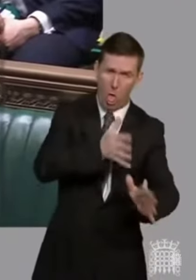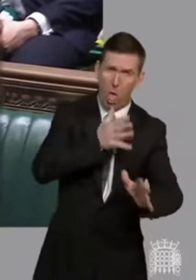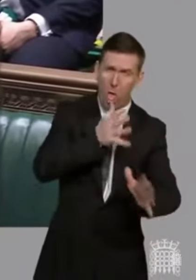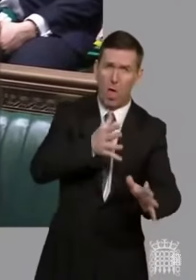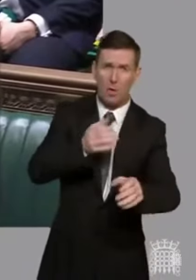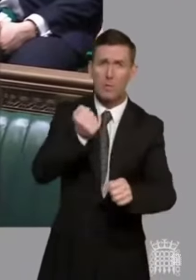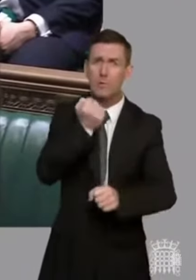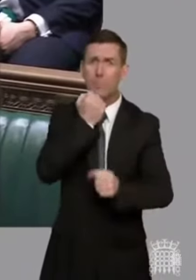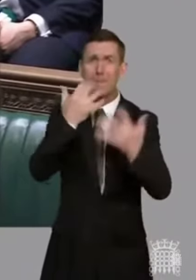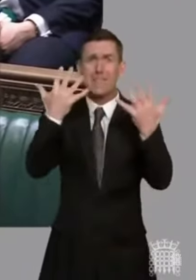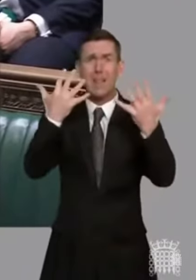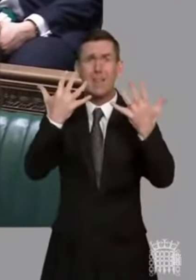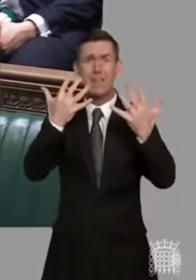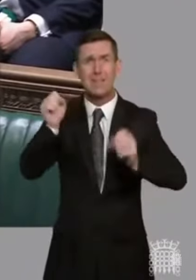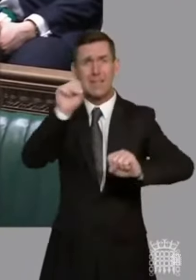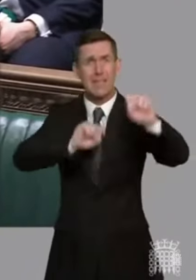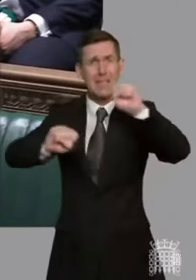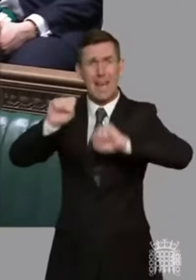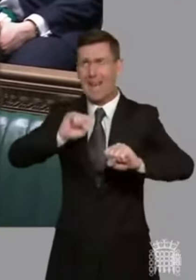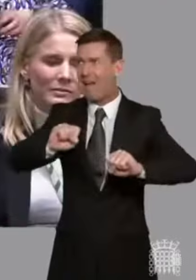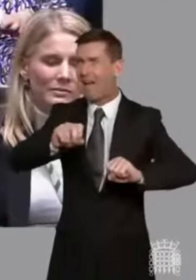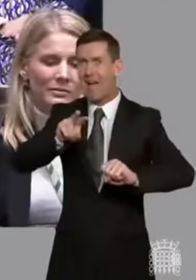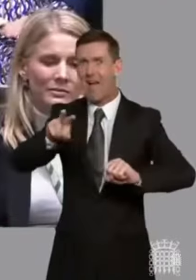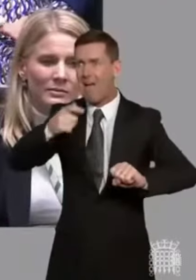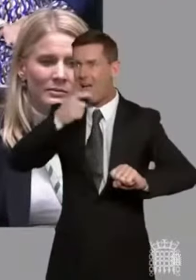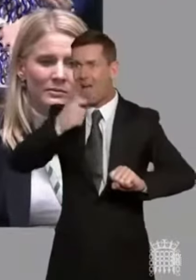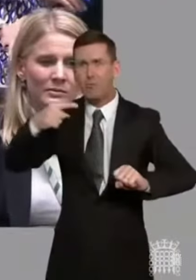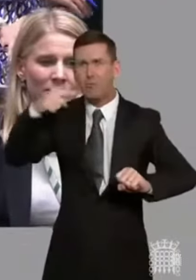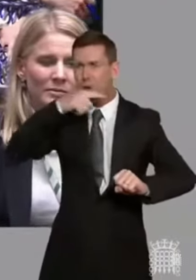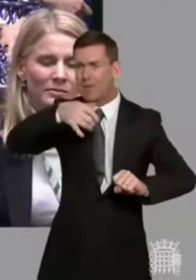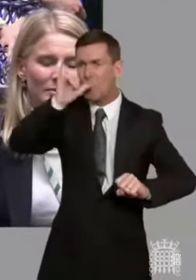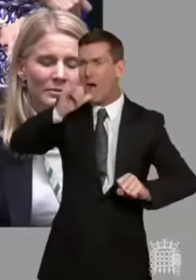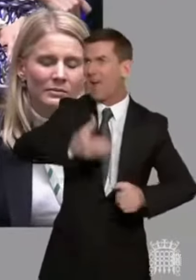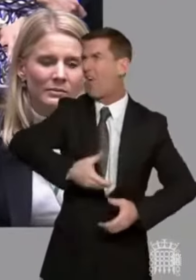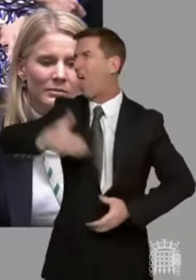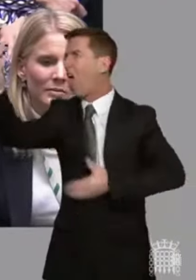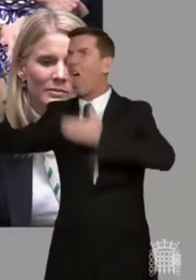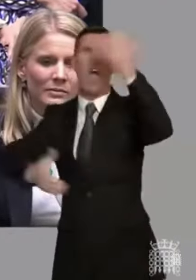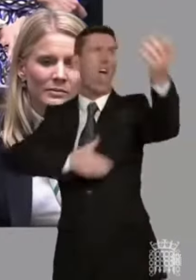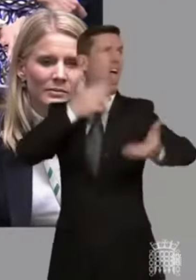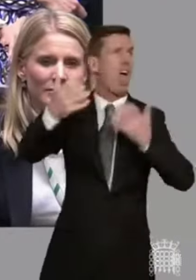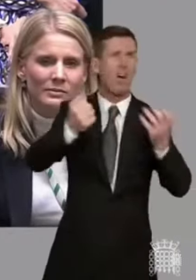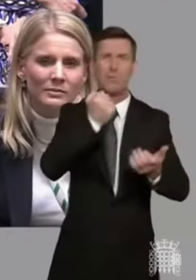That's the difference. I was working, they were partying.